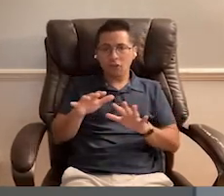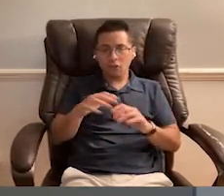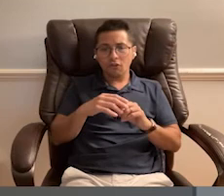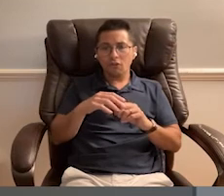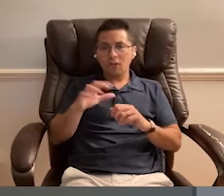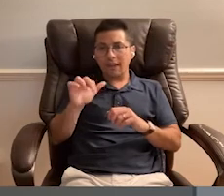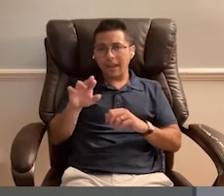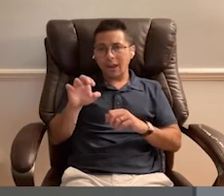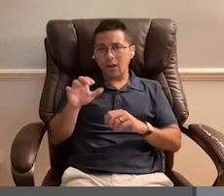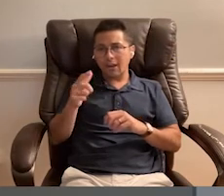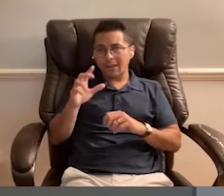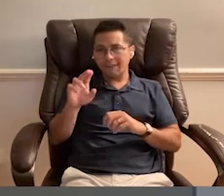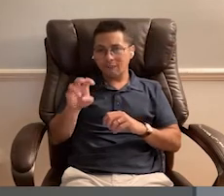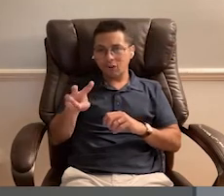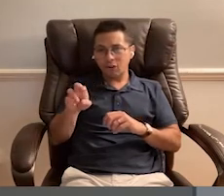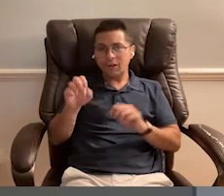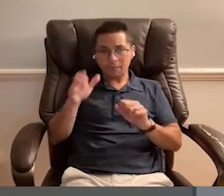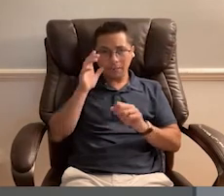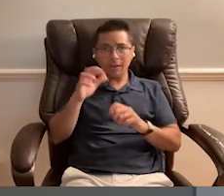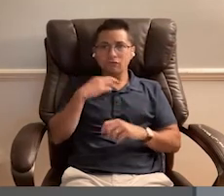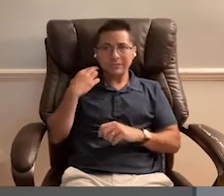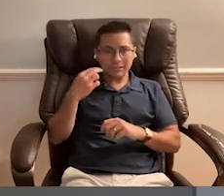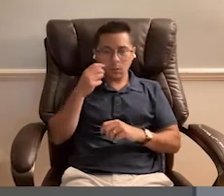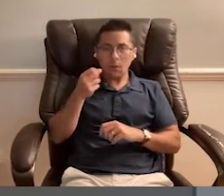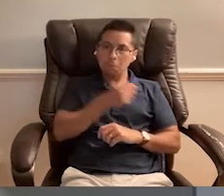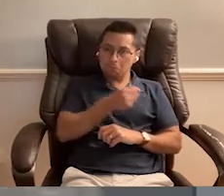whose behavior or physical needs place them or the caregiver at risk.